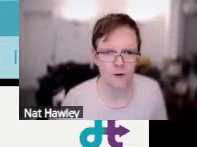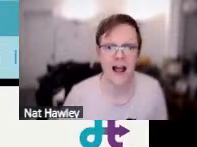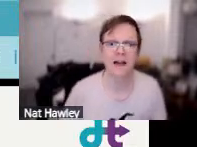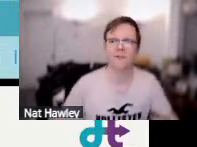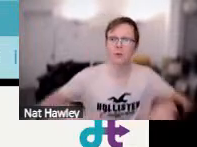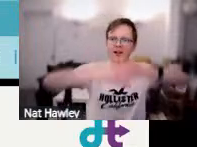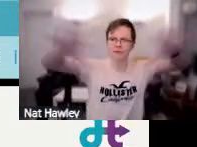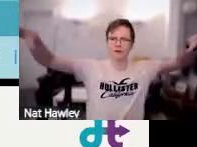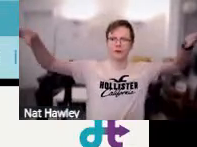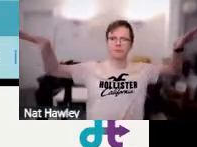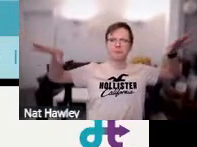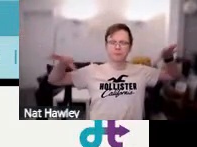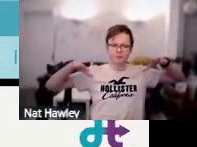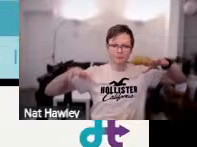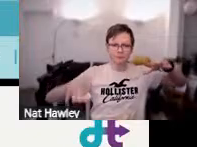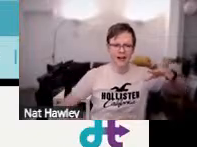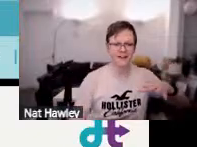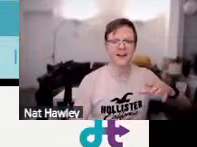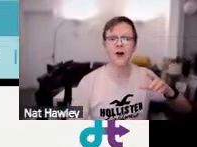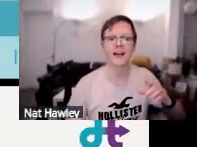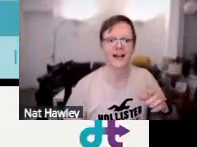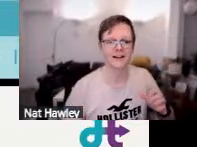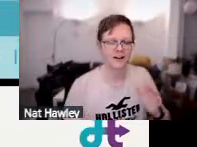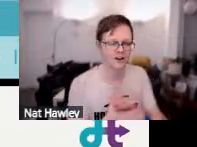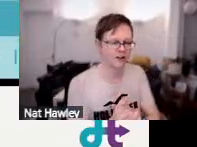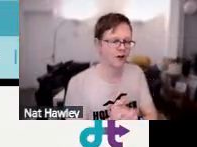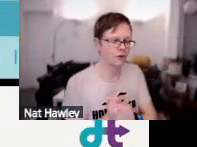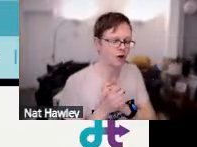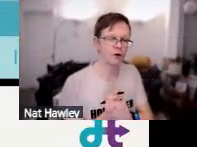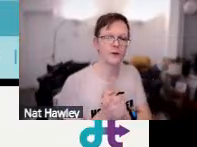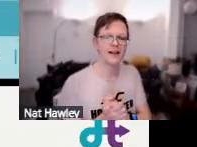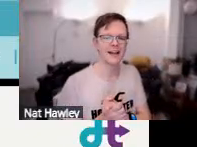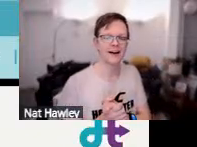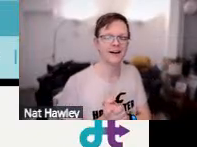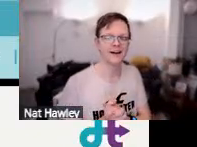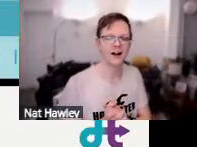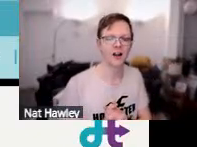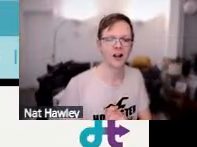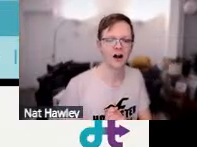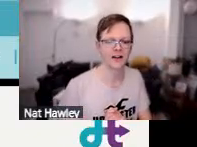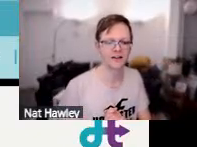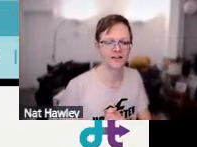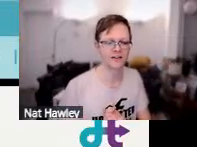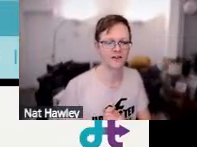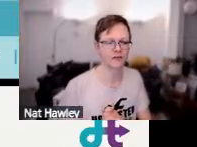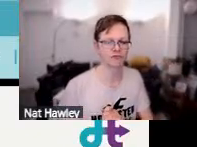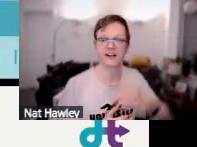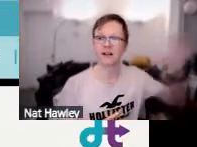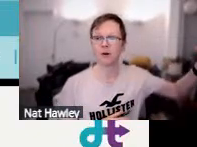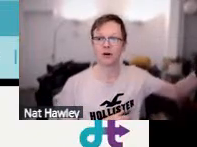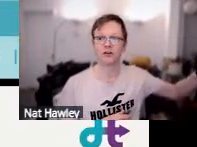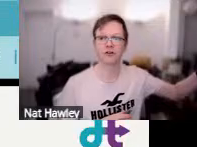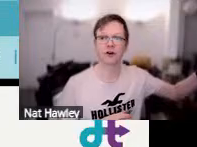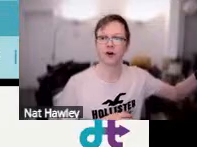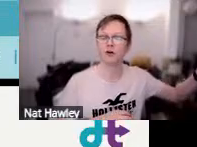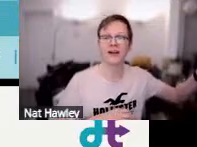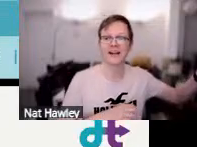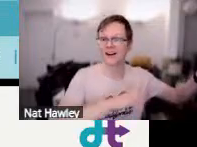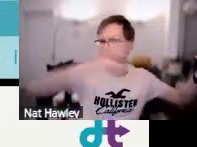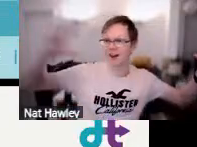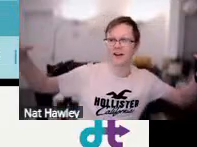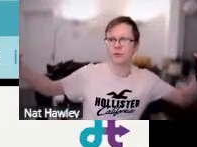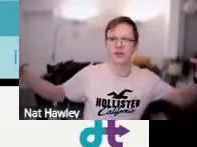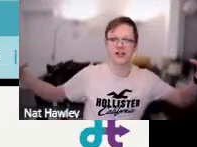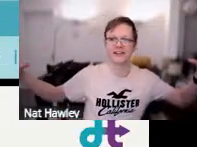where I've got everyone in the room, and I said, okay, so who here likes reading books? Who